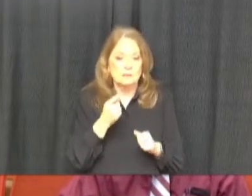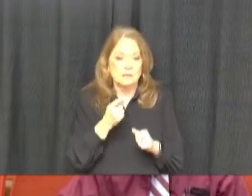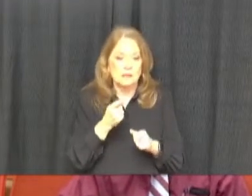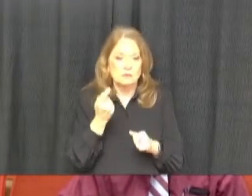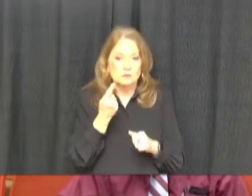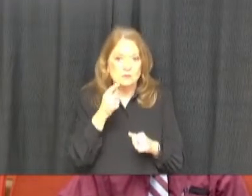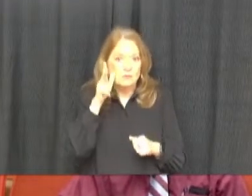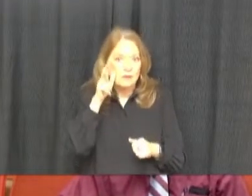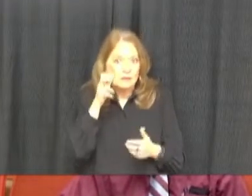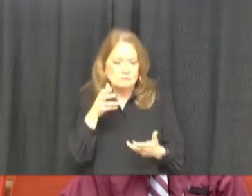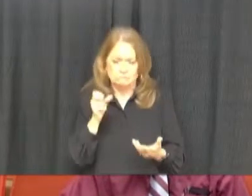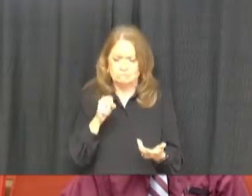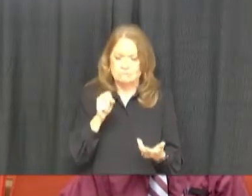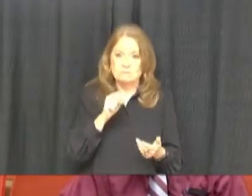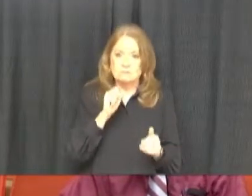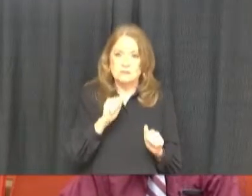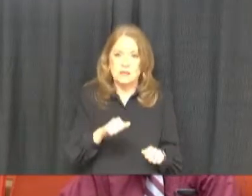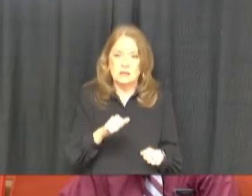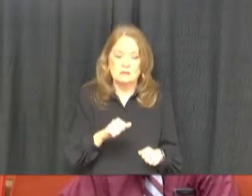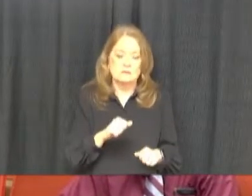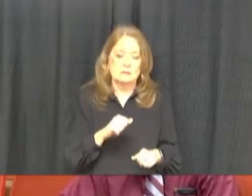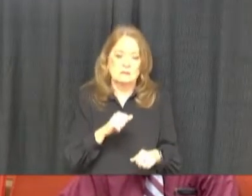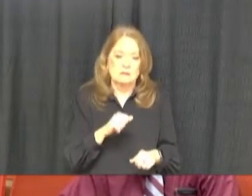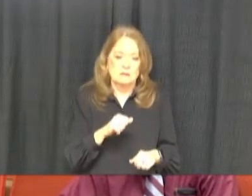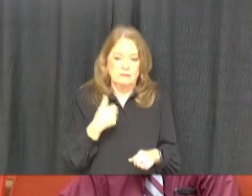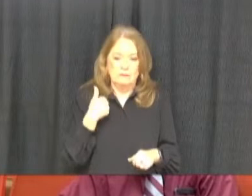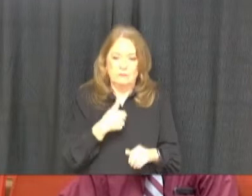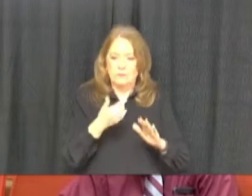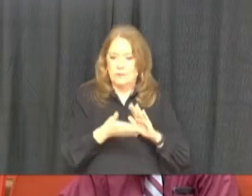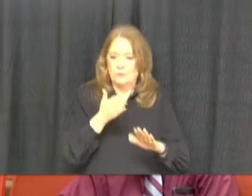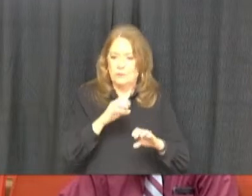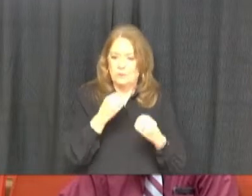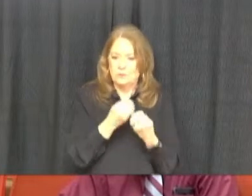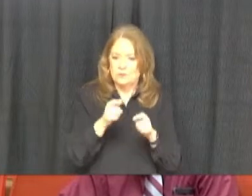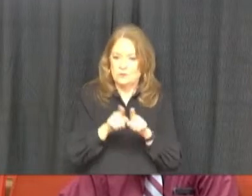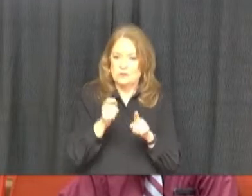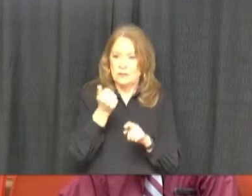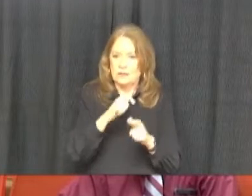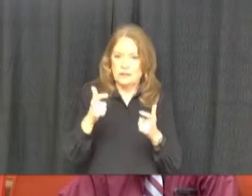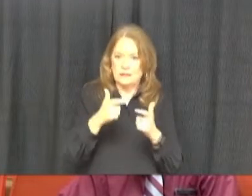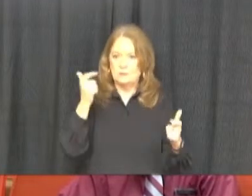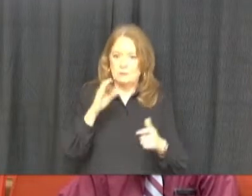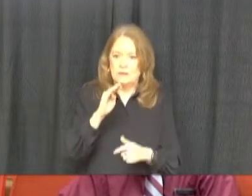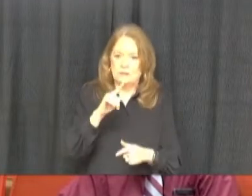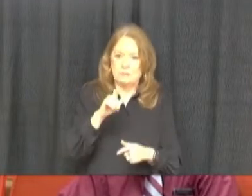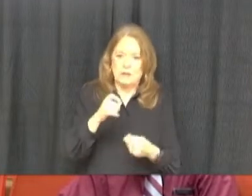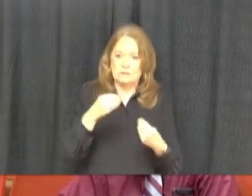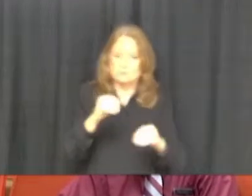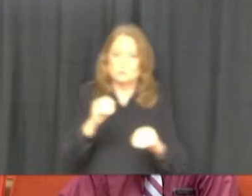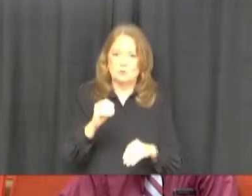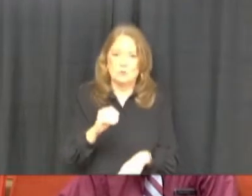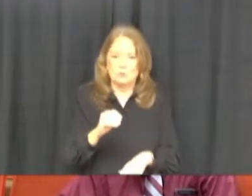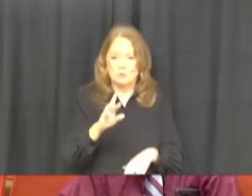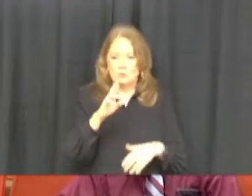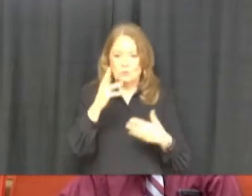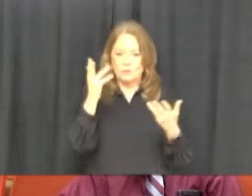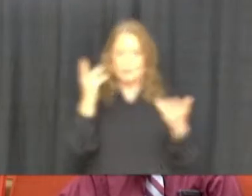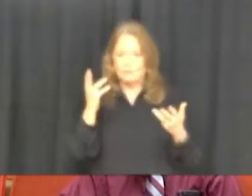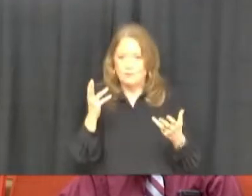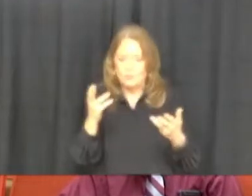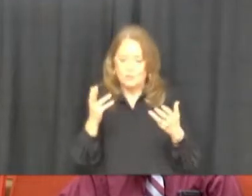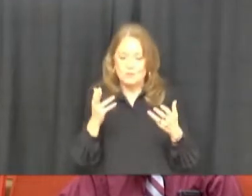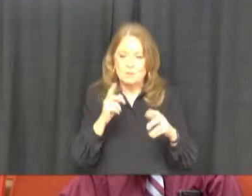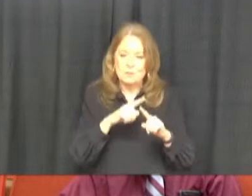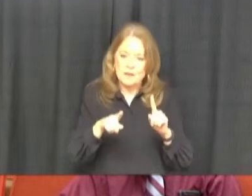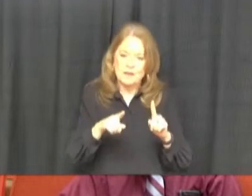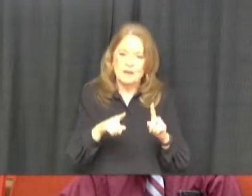nefarious? Yes, they can. We run an organization just like any big box store or an installation,